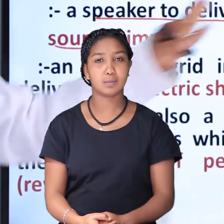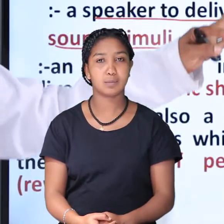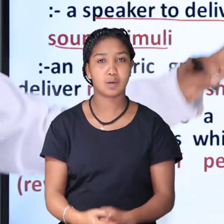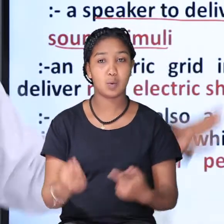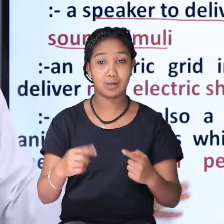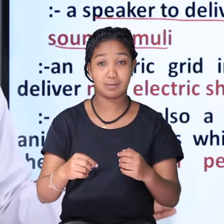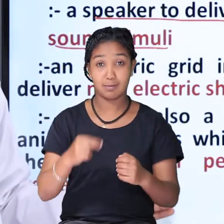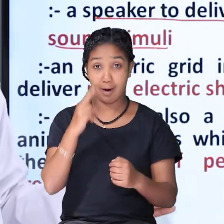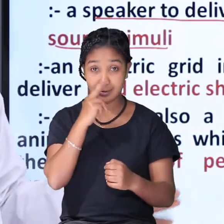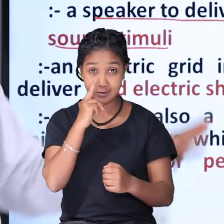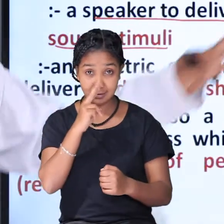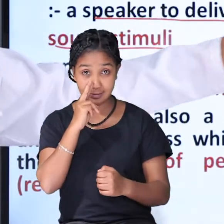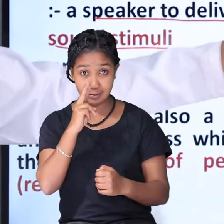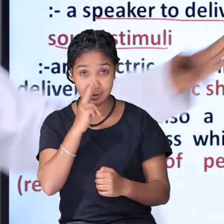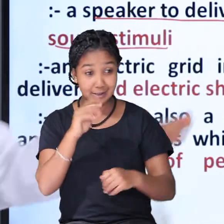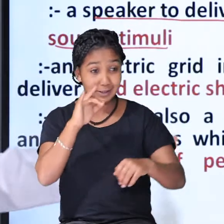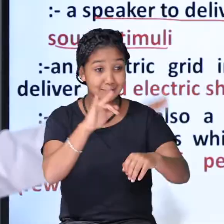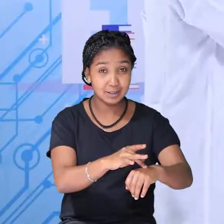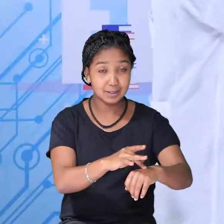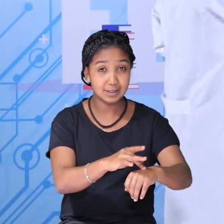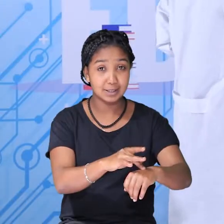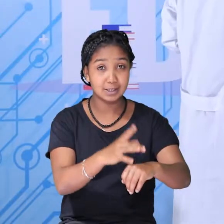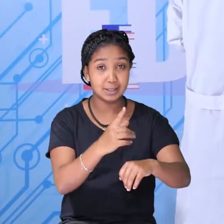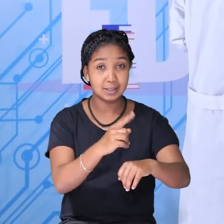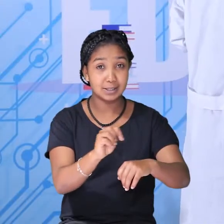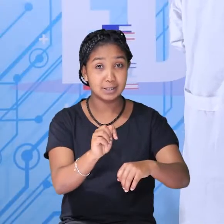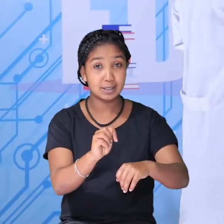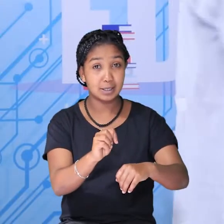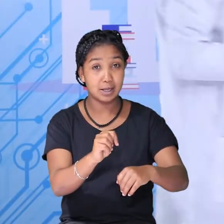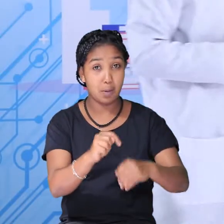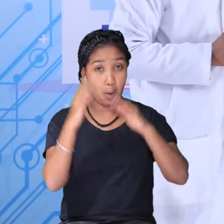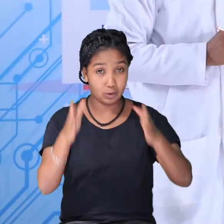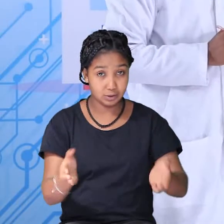When a rat touch the lever,